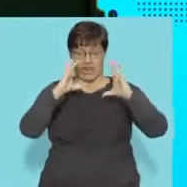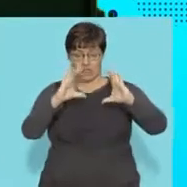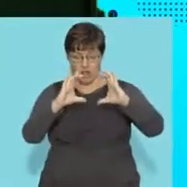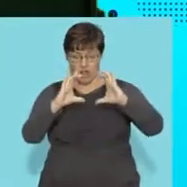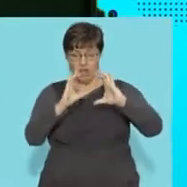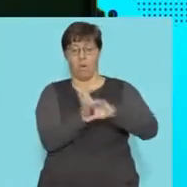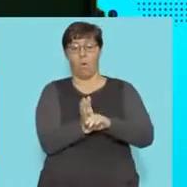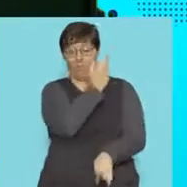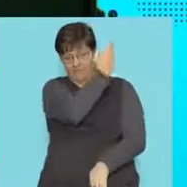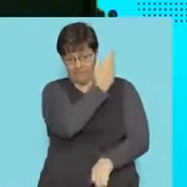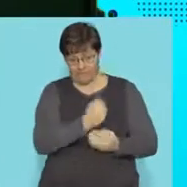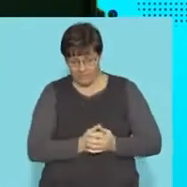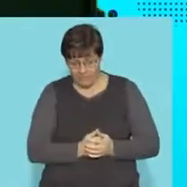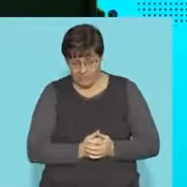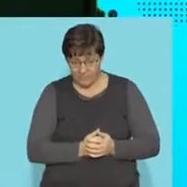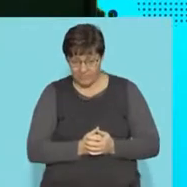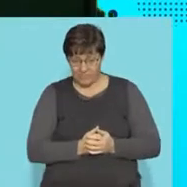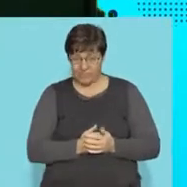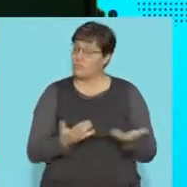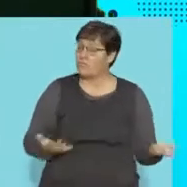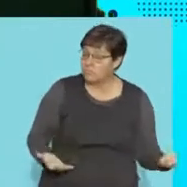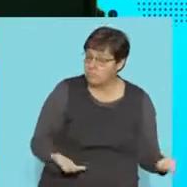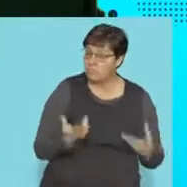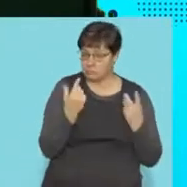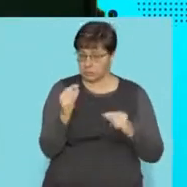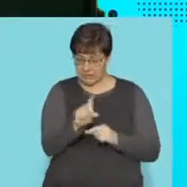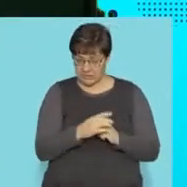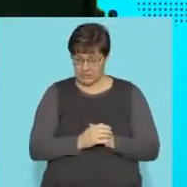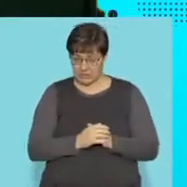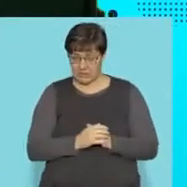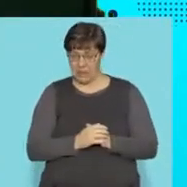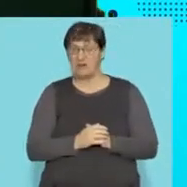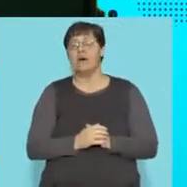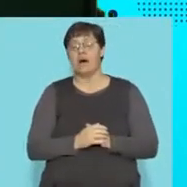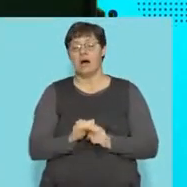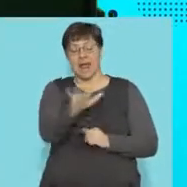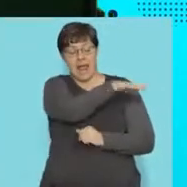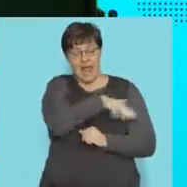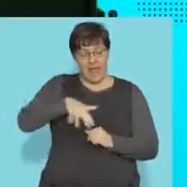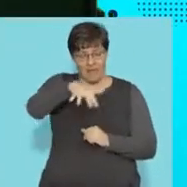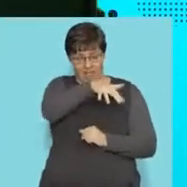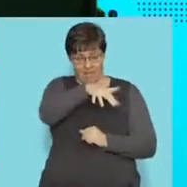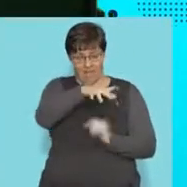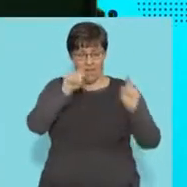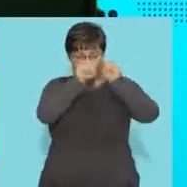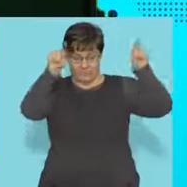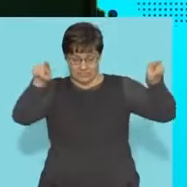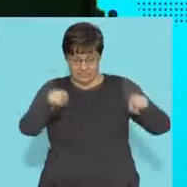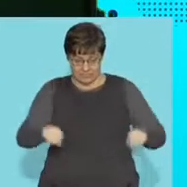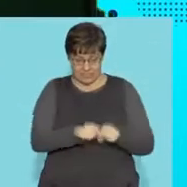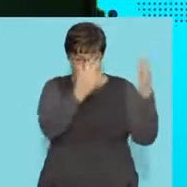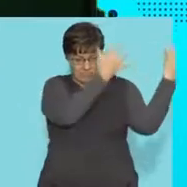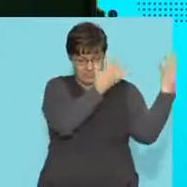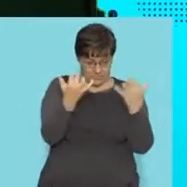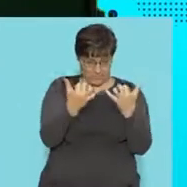that is not golden. So what I'm going to have to do is determine the area of the field in general, and then I'm going to